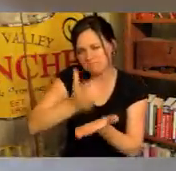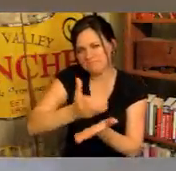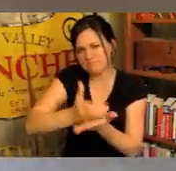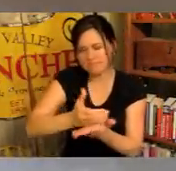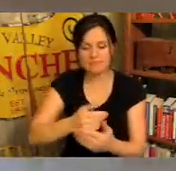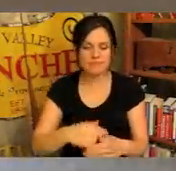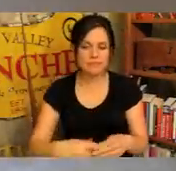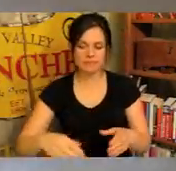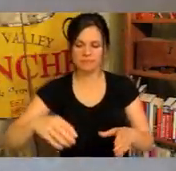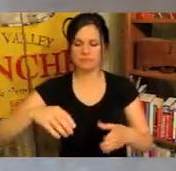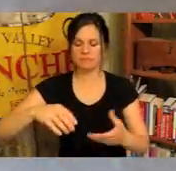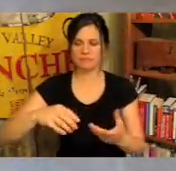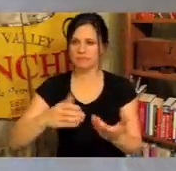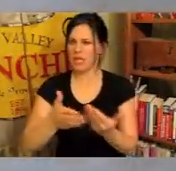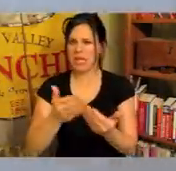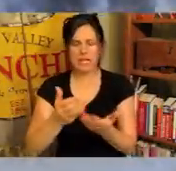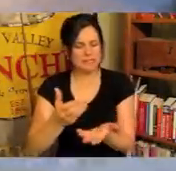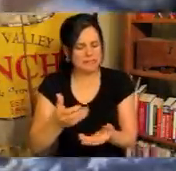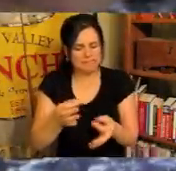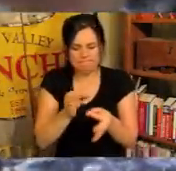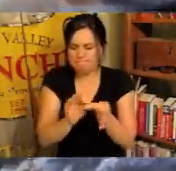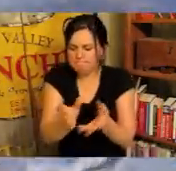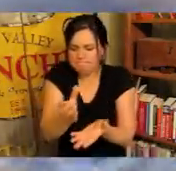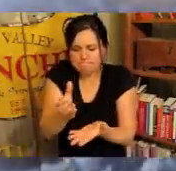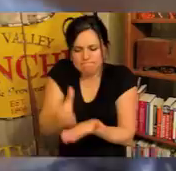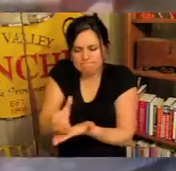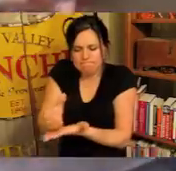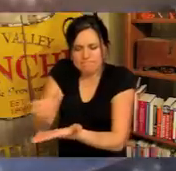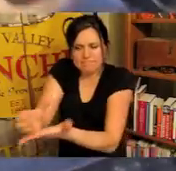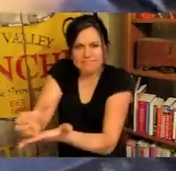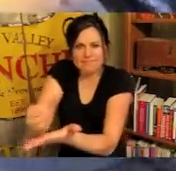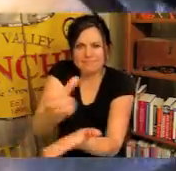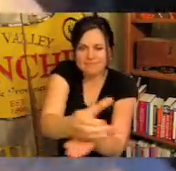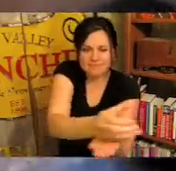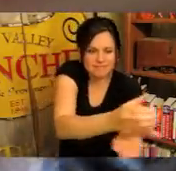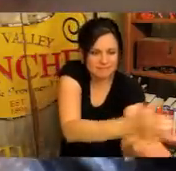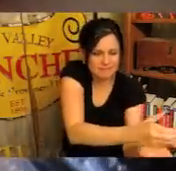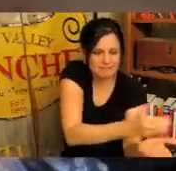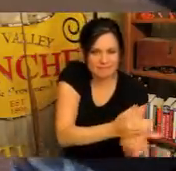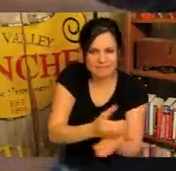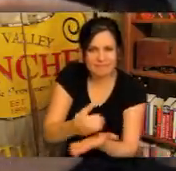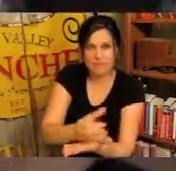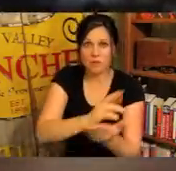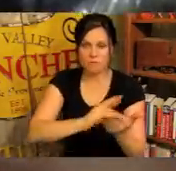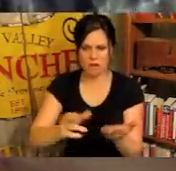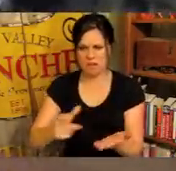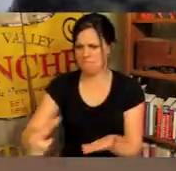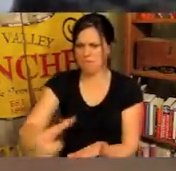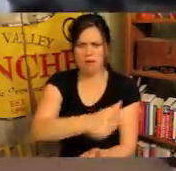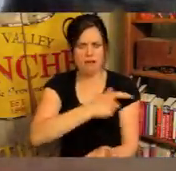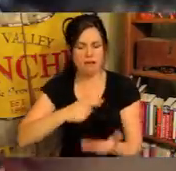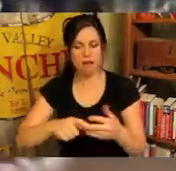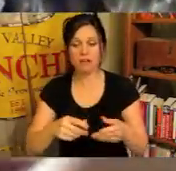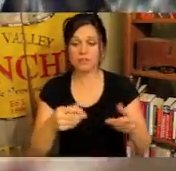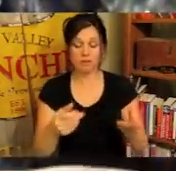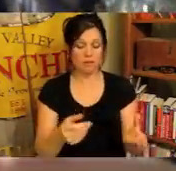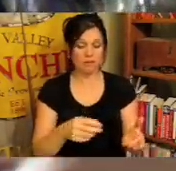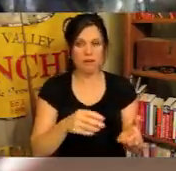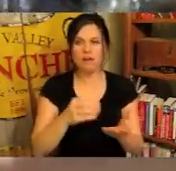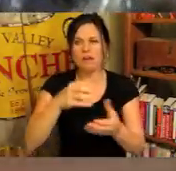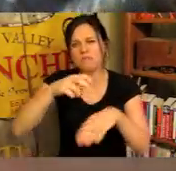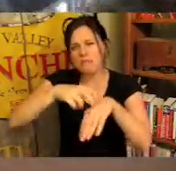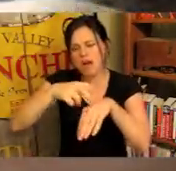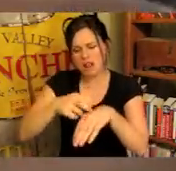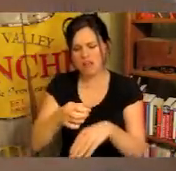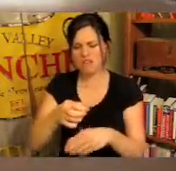do is we're going to push it down onto our dough sheet and cut it into rounds. Take some of that potato filling that we made and we're going to place it in the center of